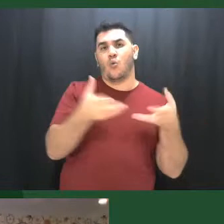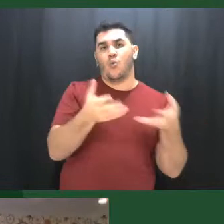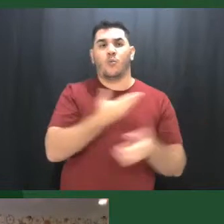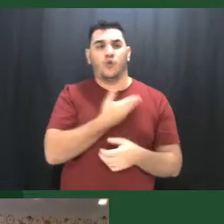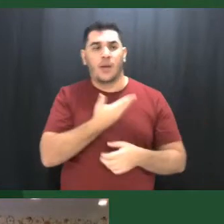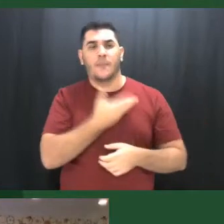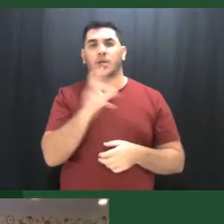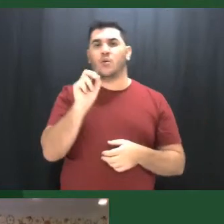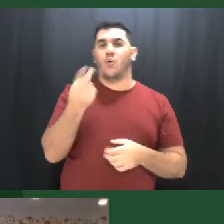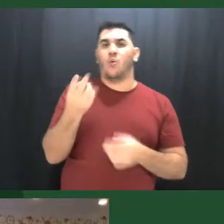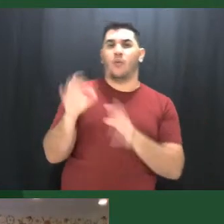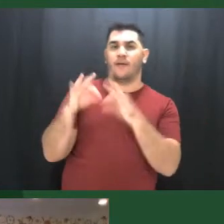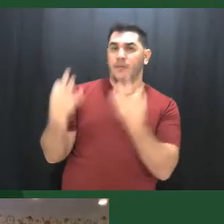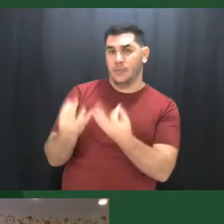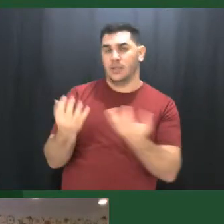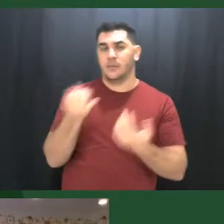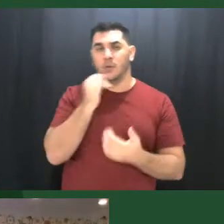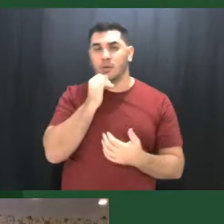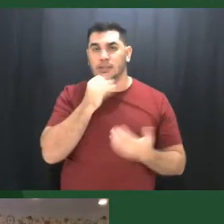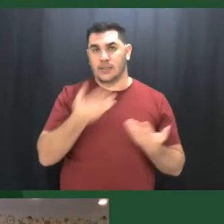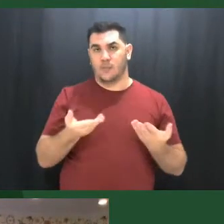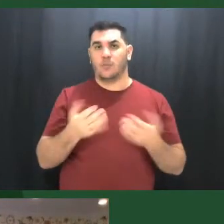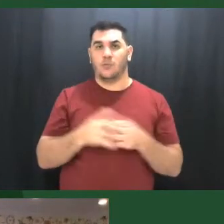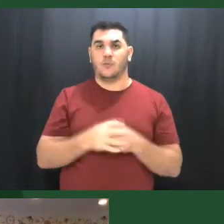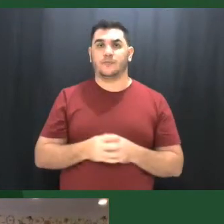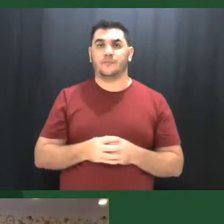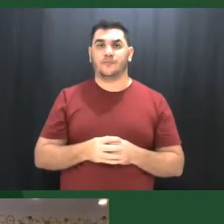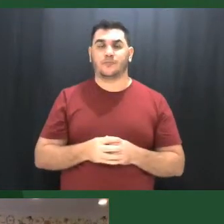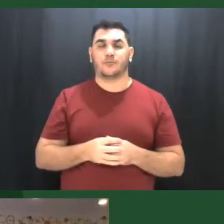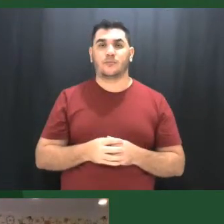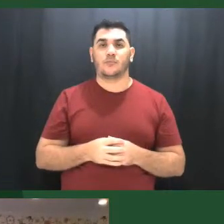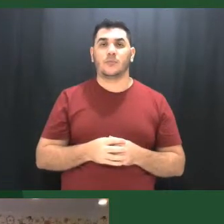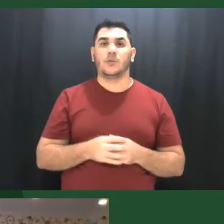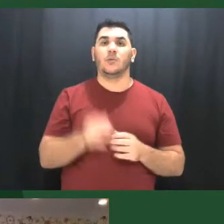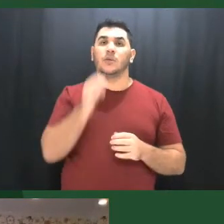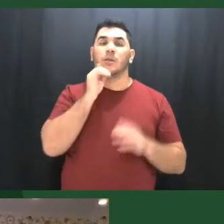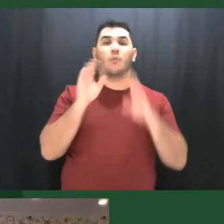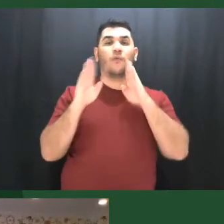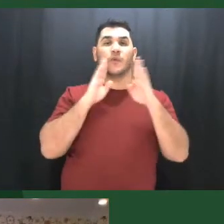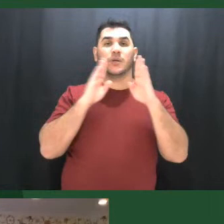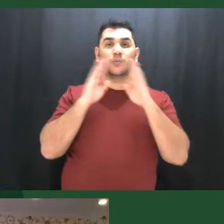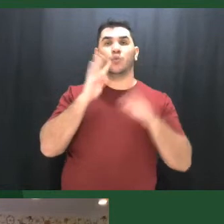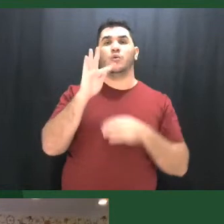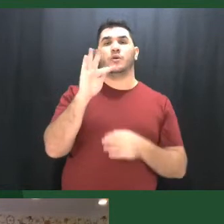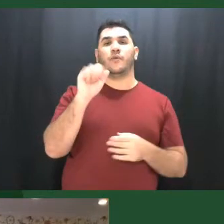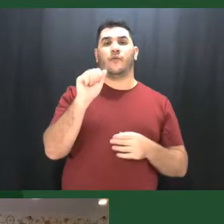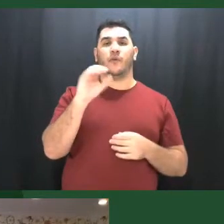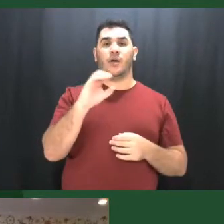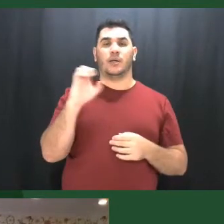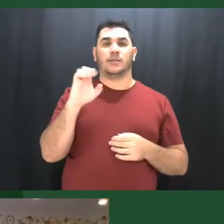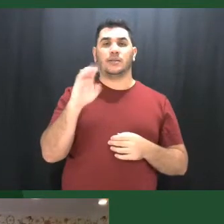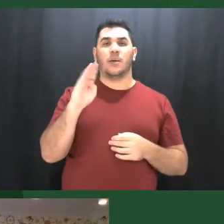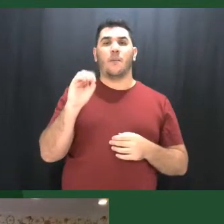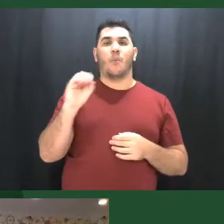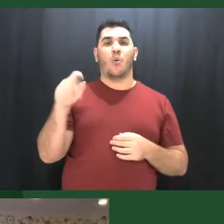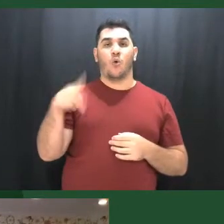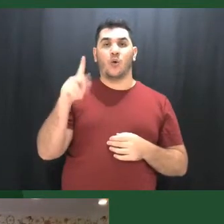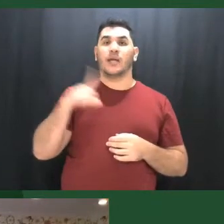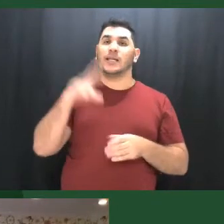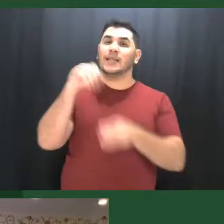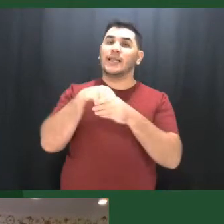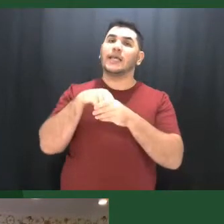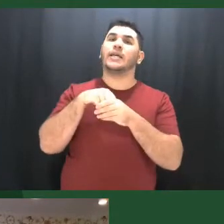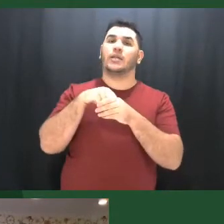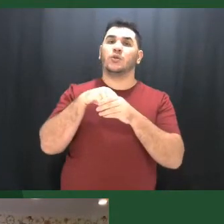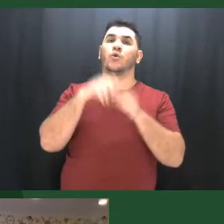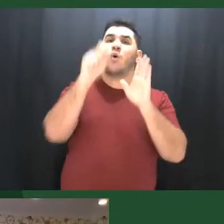Facebook, in its newsfeed algorithm, has about 120 controls for users, but they're not that